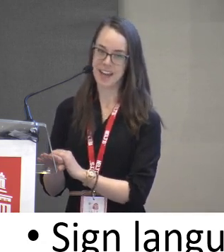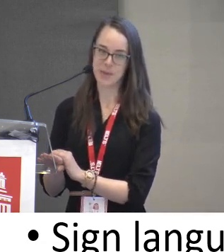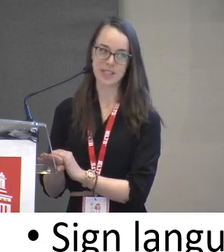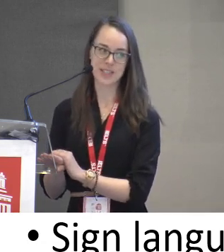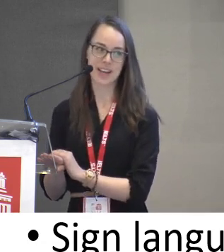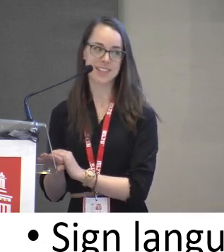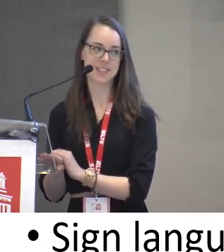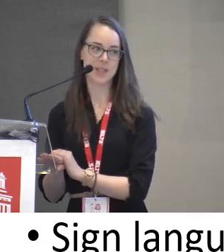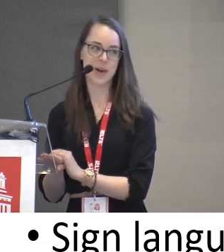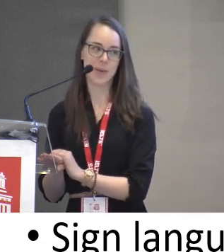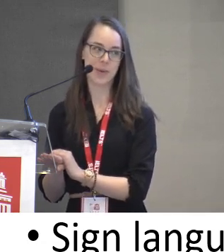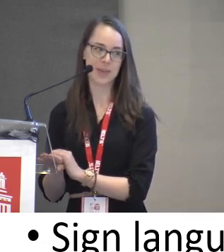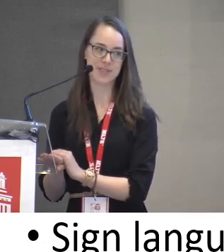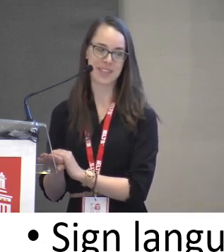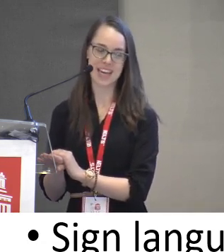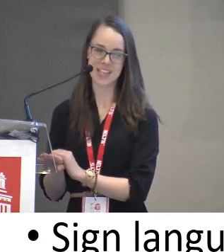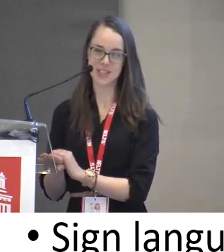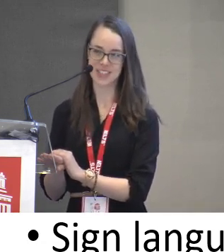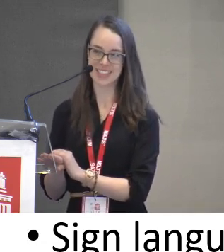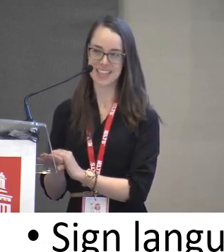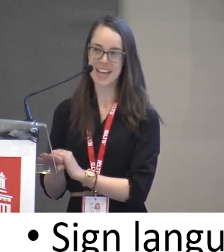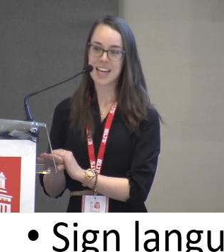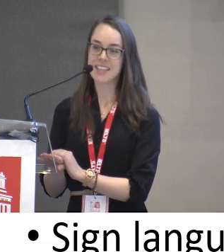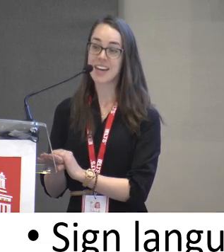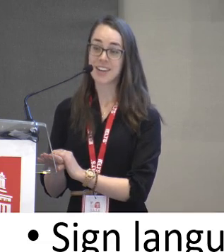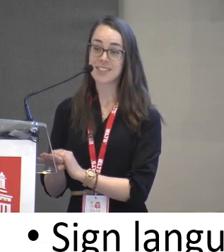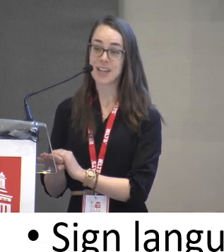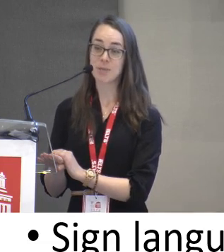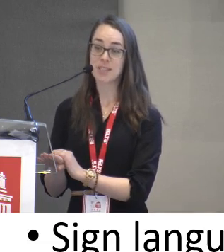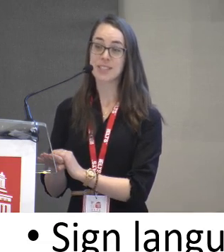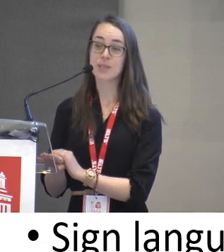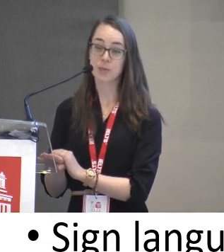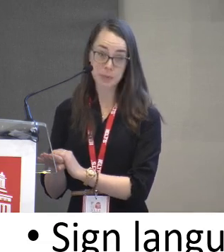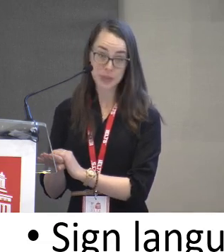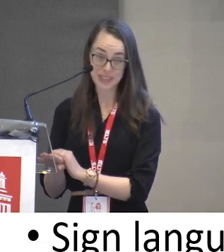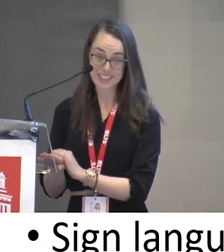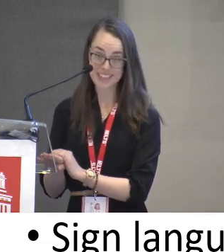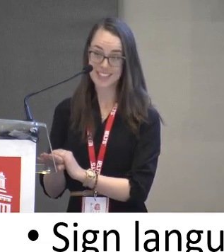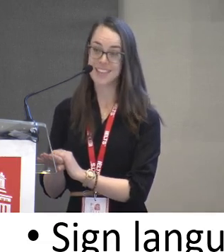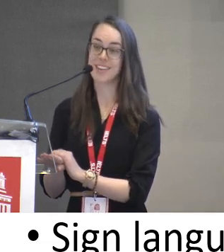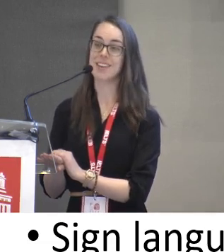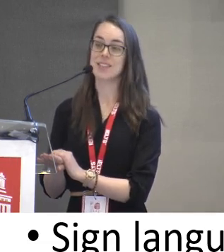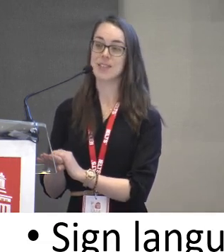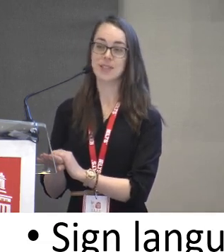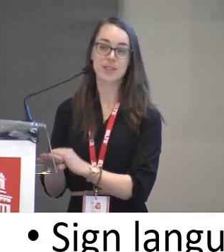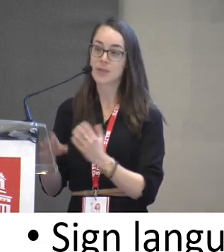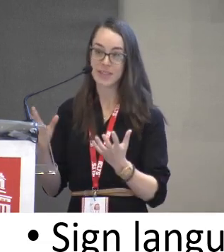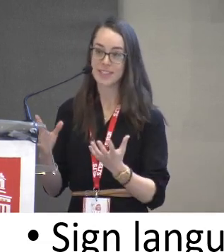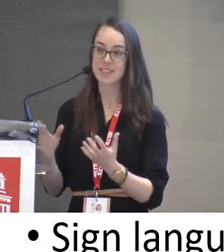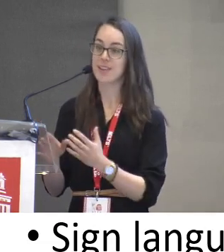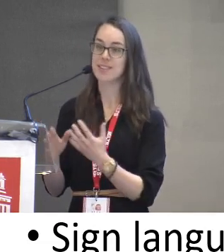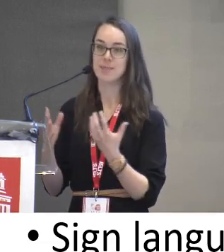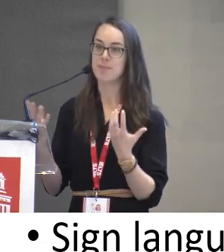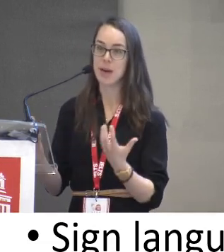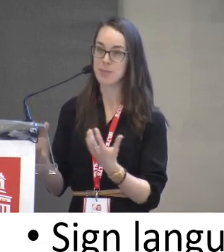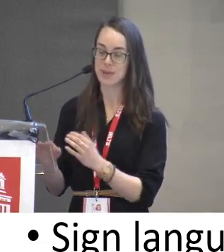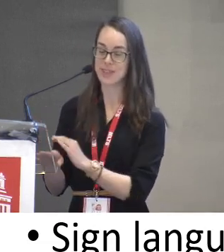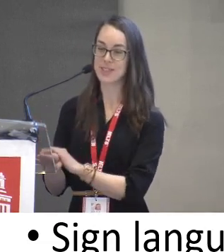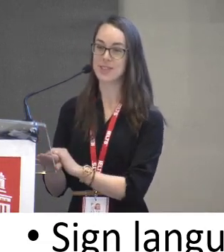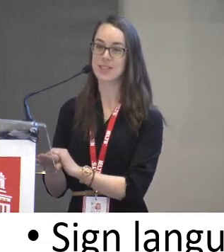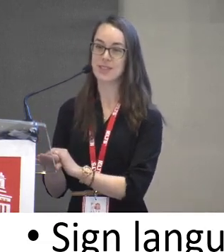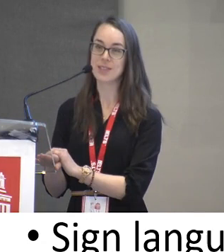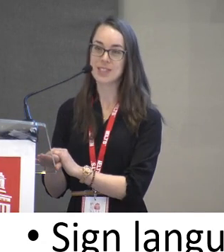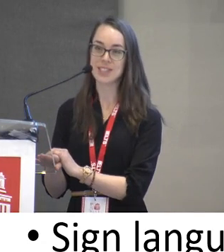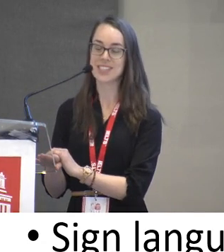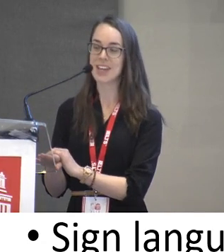Sign Language has no codification. There are some descriptions, there are surveys, there are some